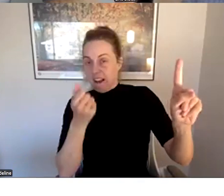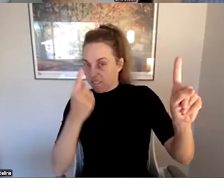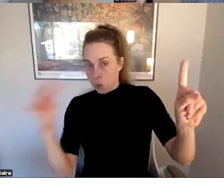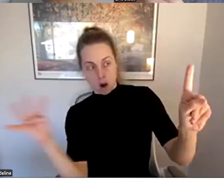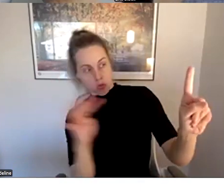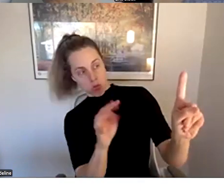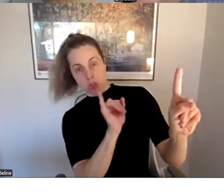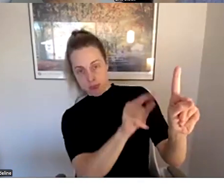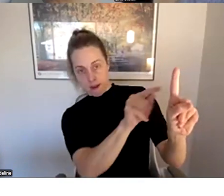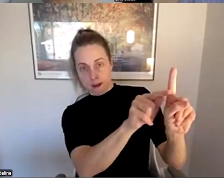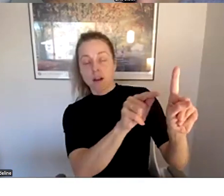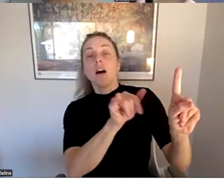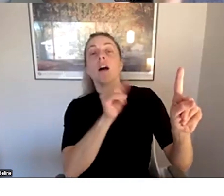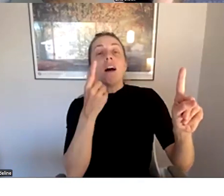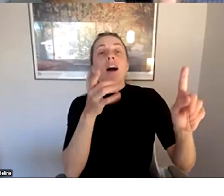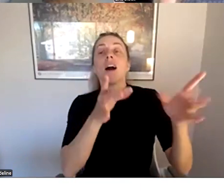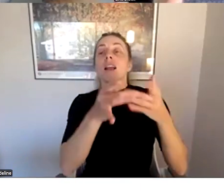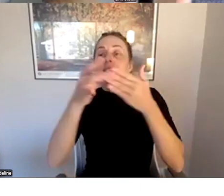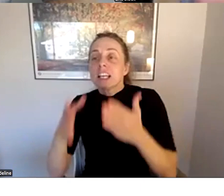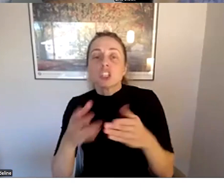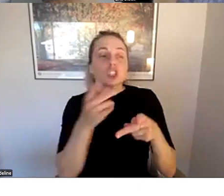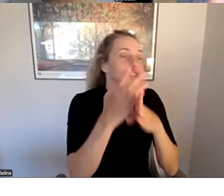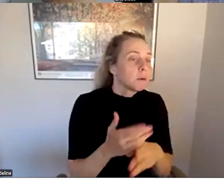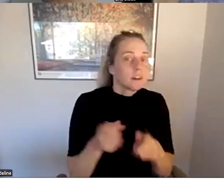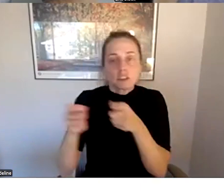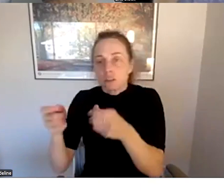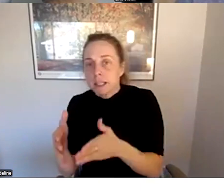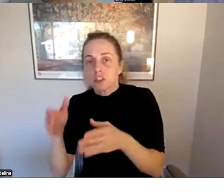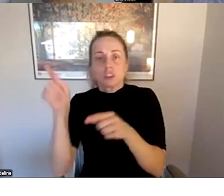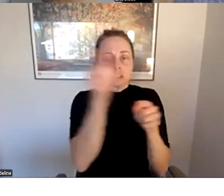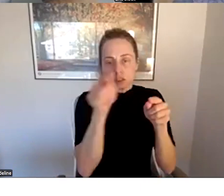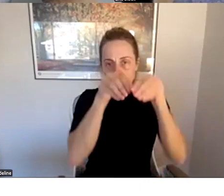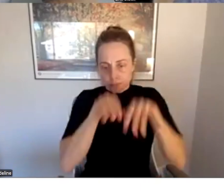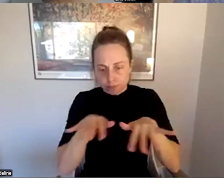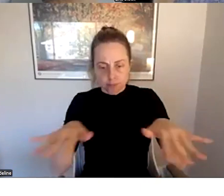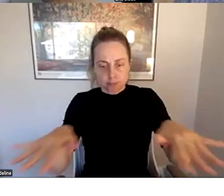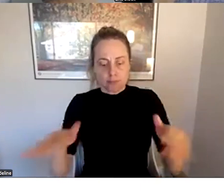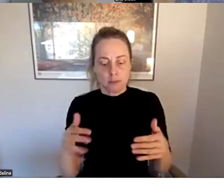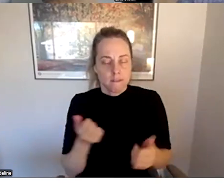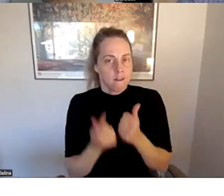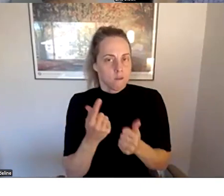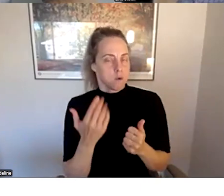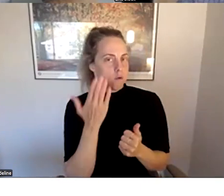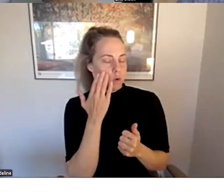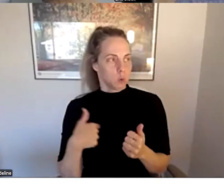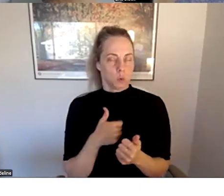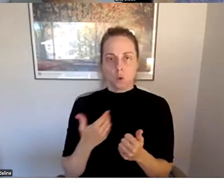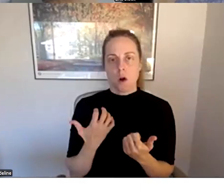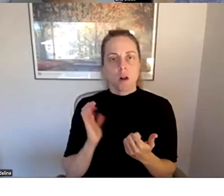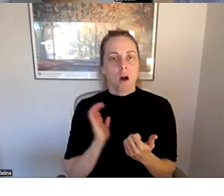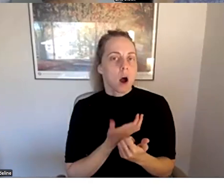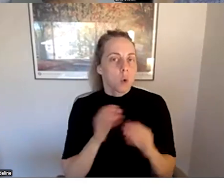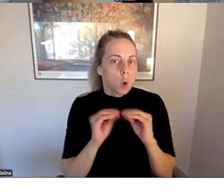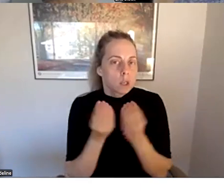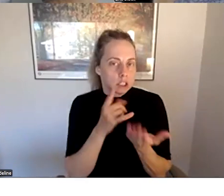the supervisors, the managers. And so everybody's on one accord that this is the way we want our organization to look and reflect.